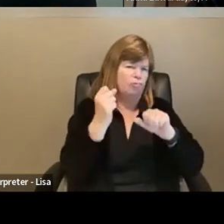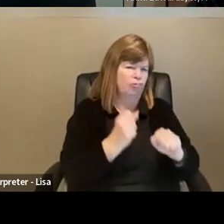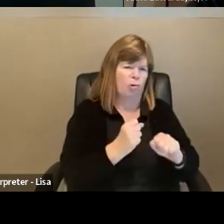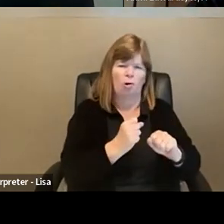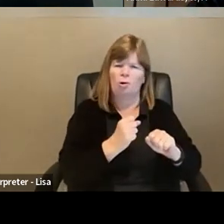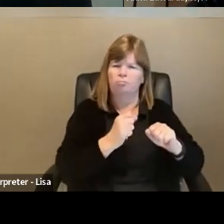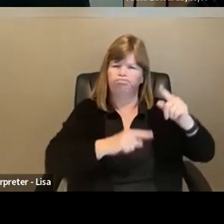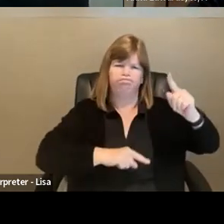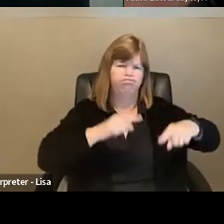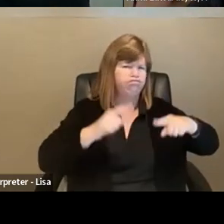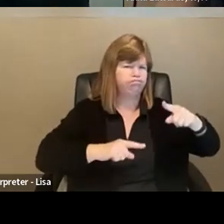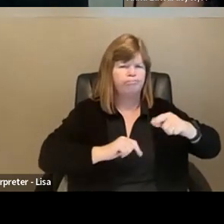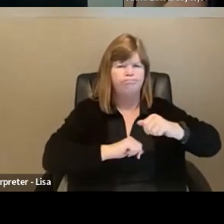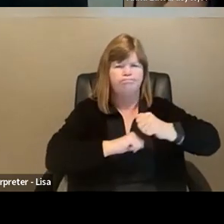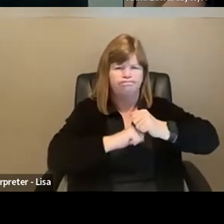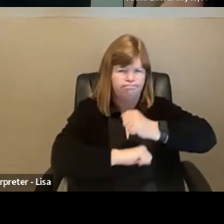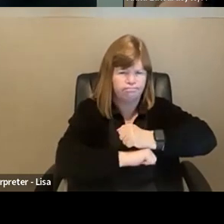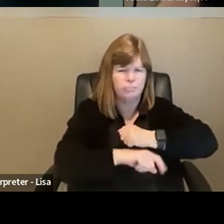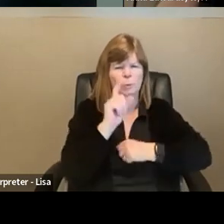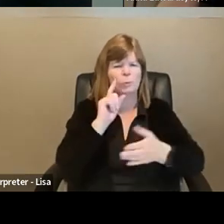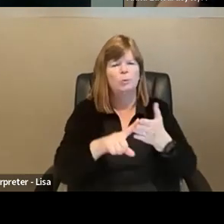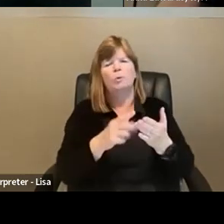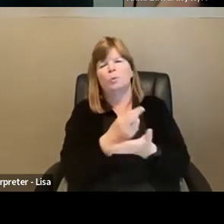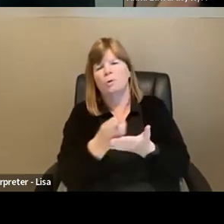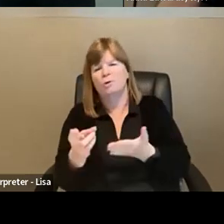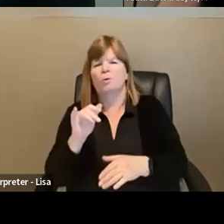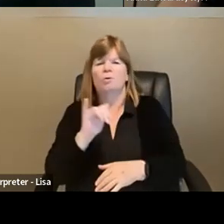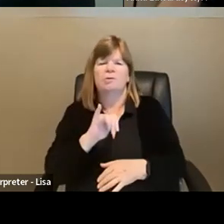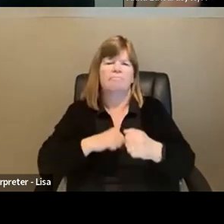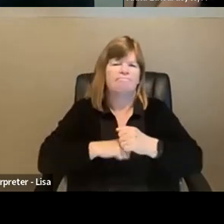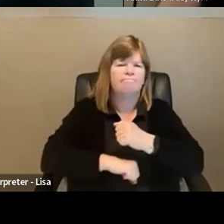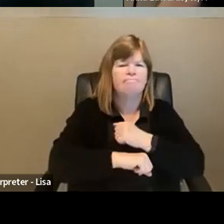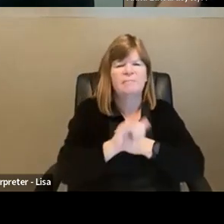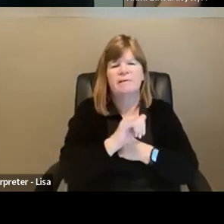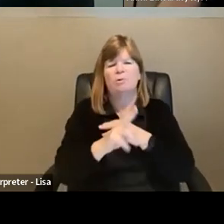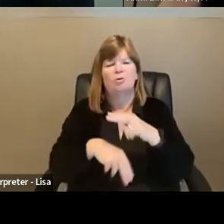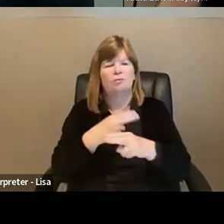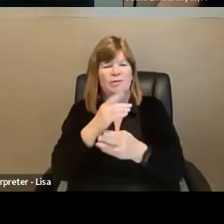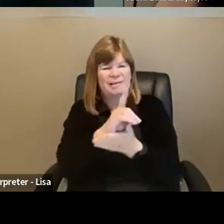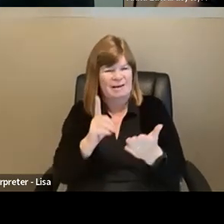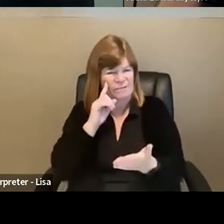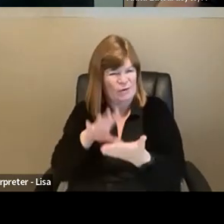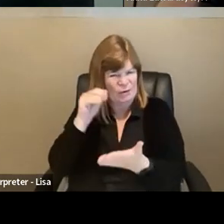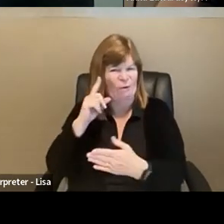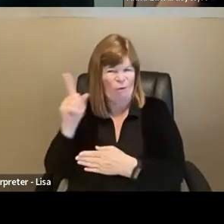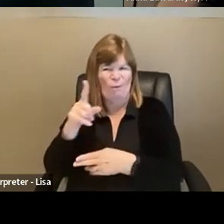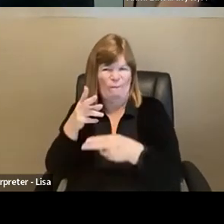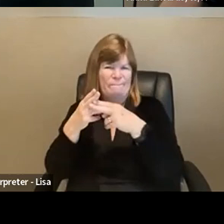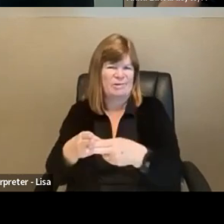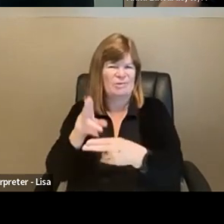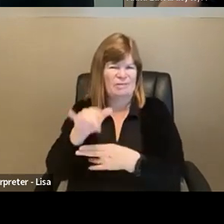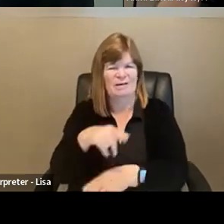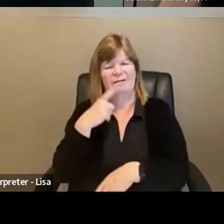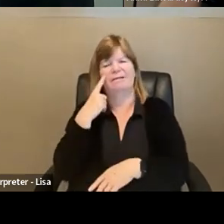You're going to see resources and frameworks like universal design for learning. I heard it mentioned